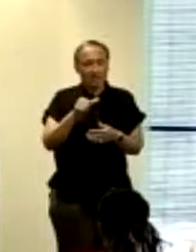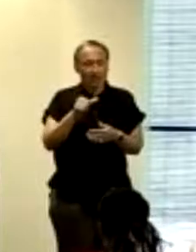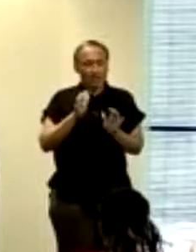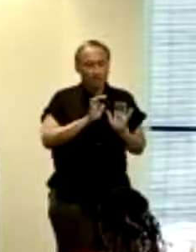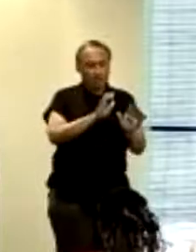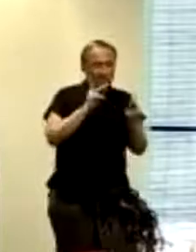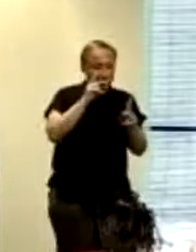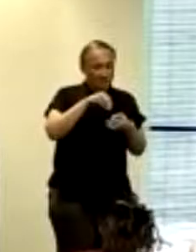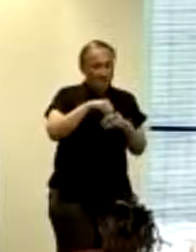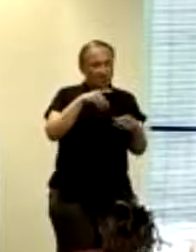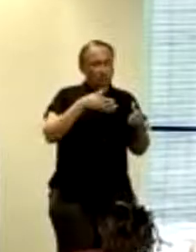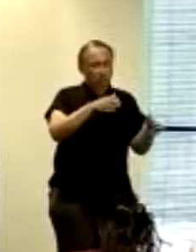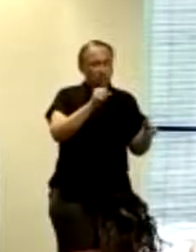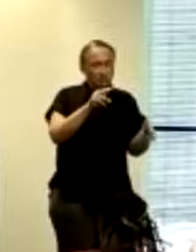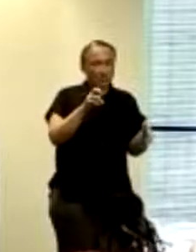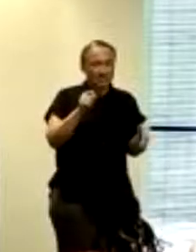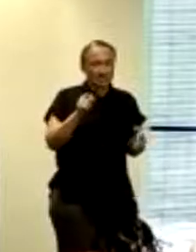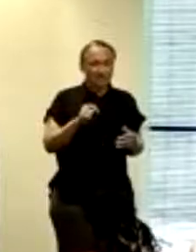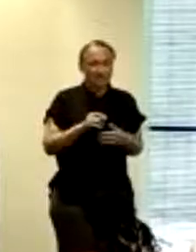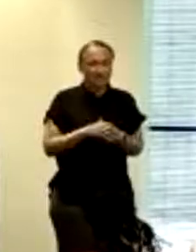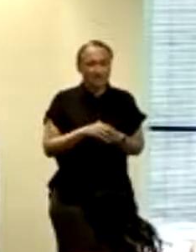pushing people into the street.